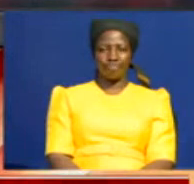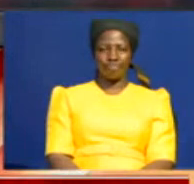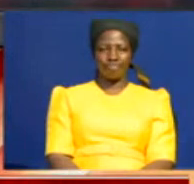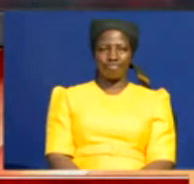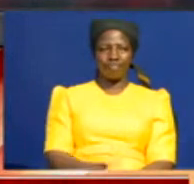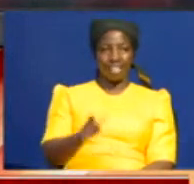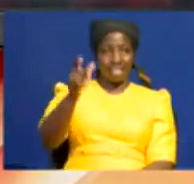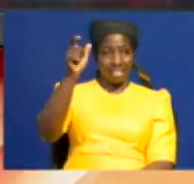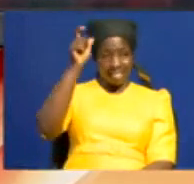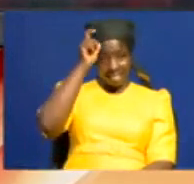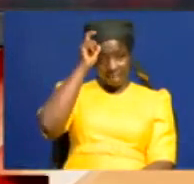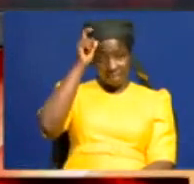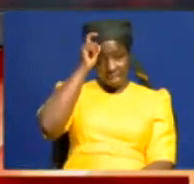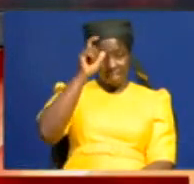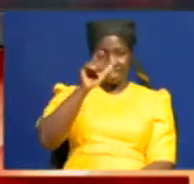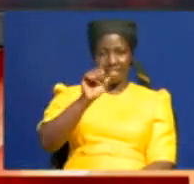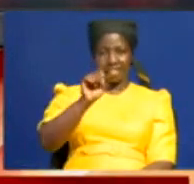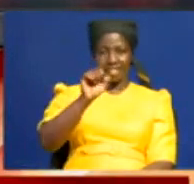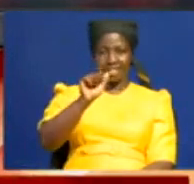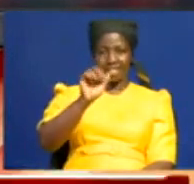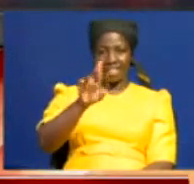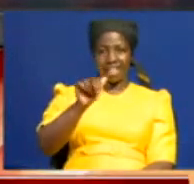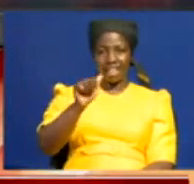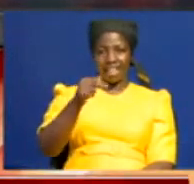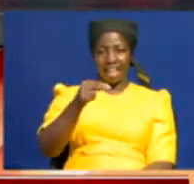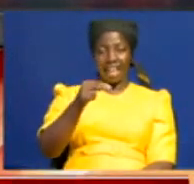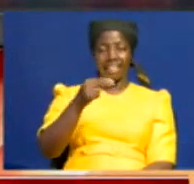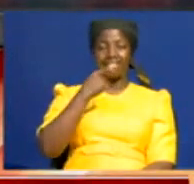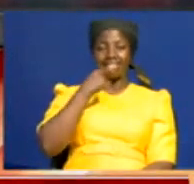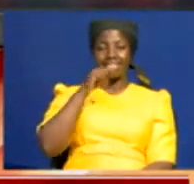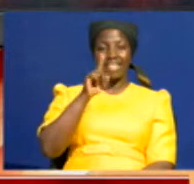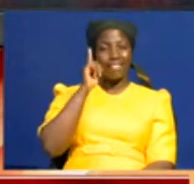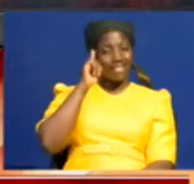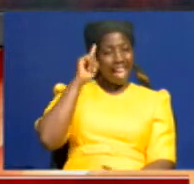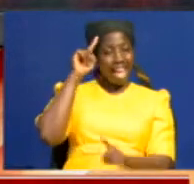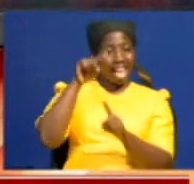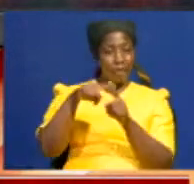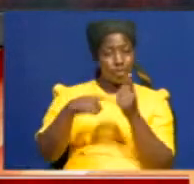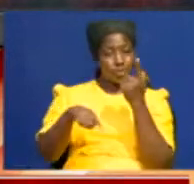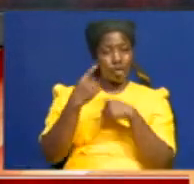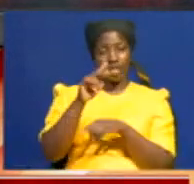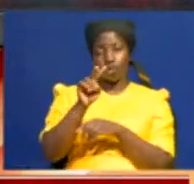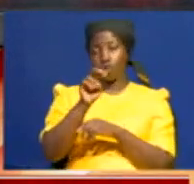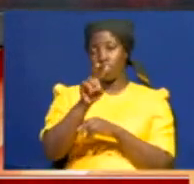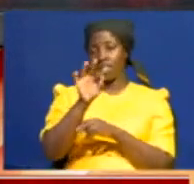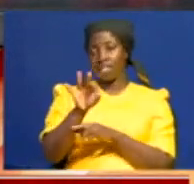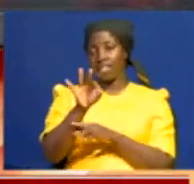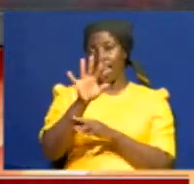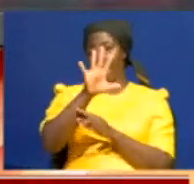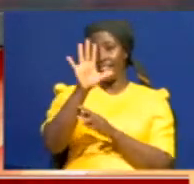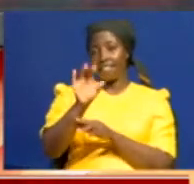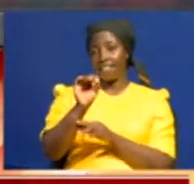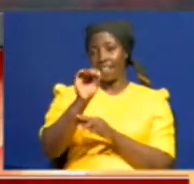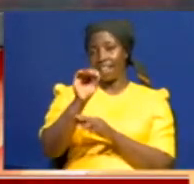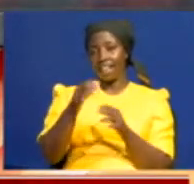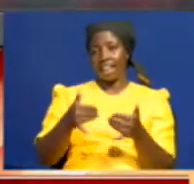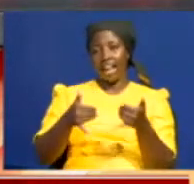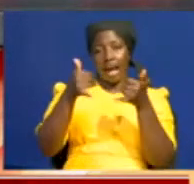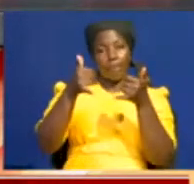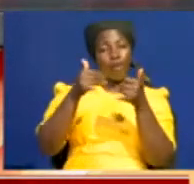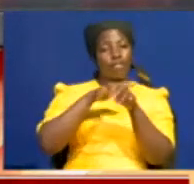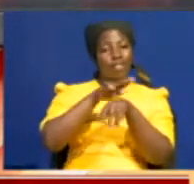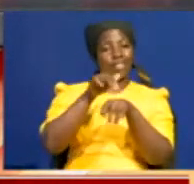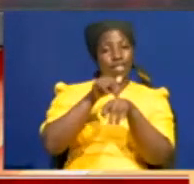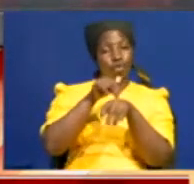An Egyptian forward, Mohamed Salah, says he is determined to win the 2023 Africa Cup of Nations for his country. Now, Salah,